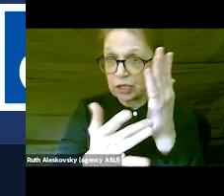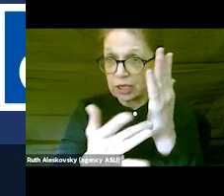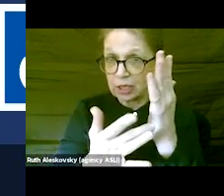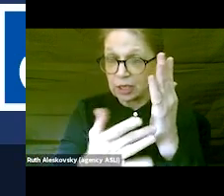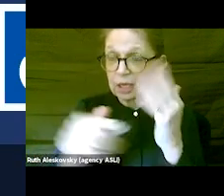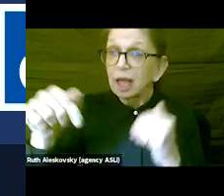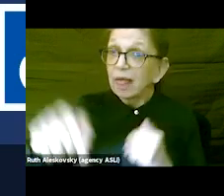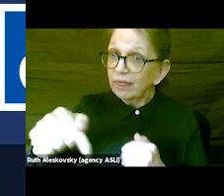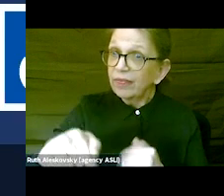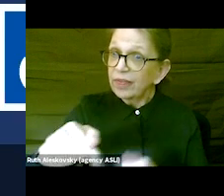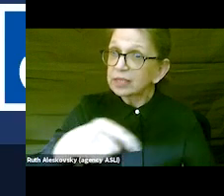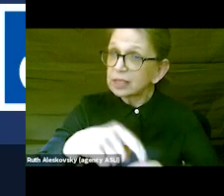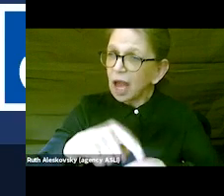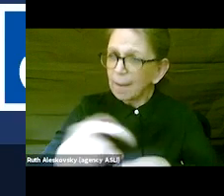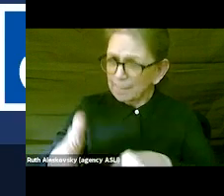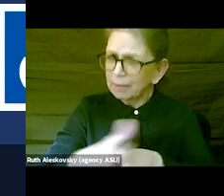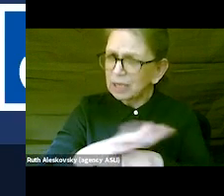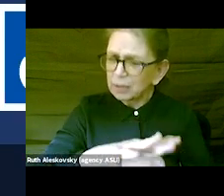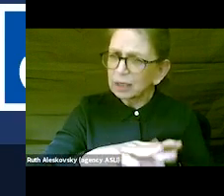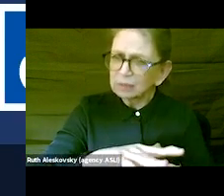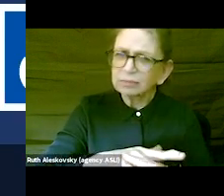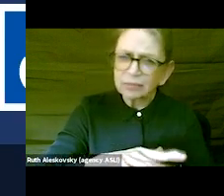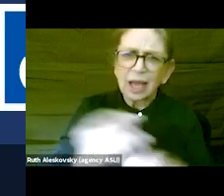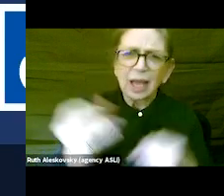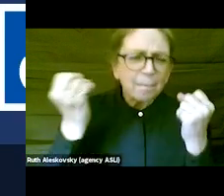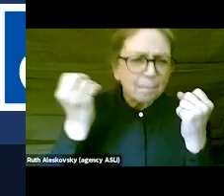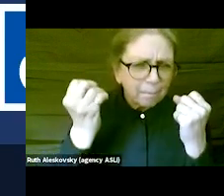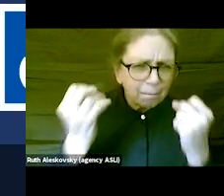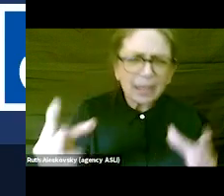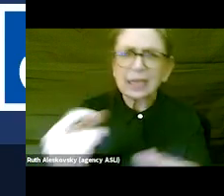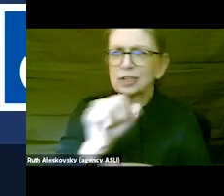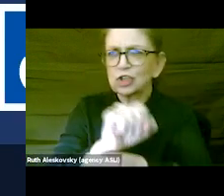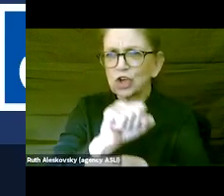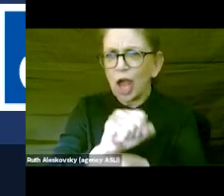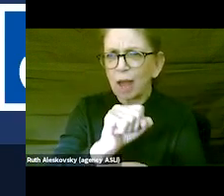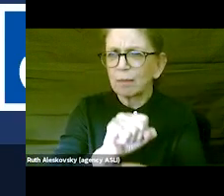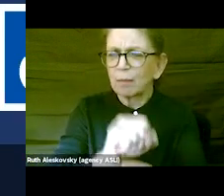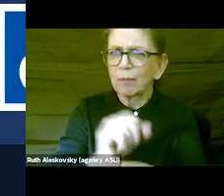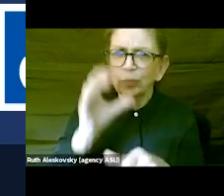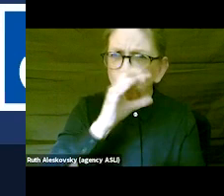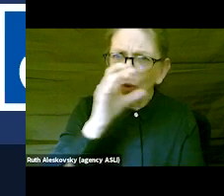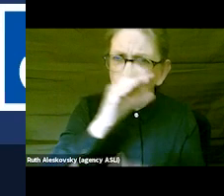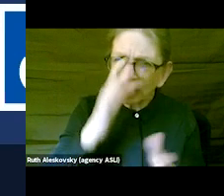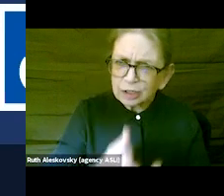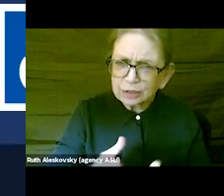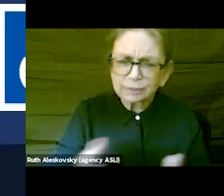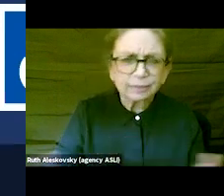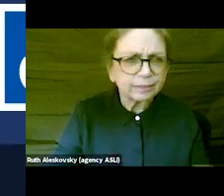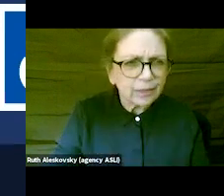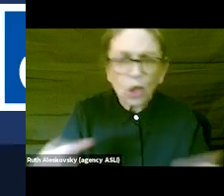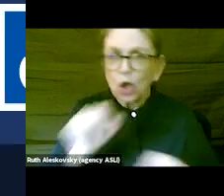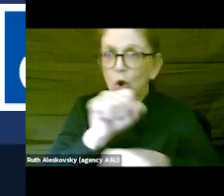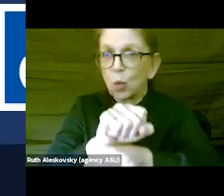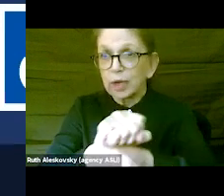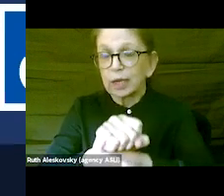was realized, and we had realized a lot of our job seekers were working on job applications